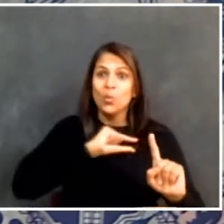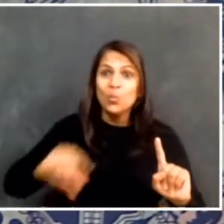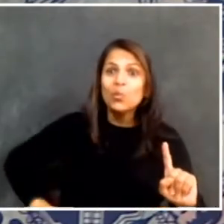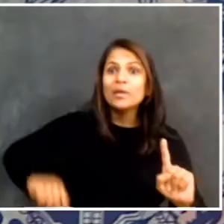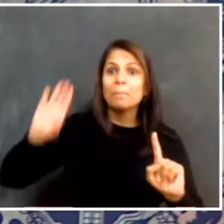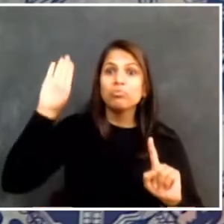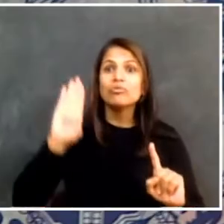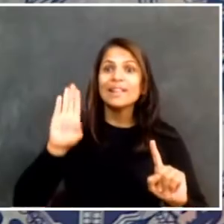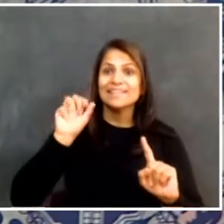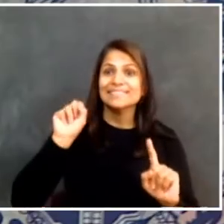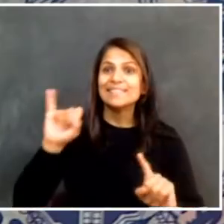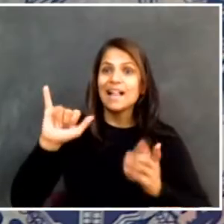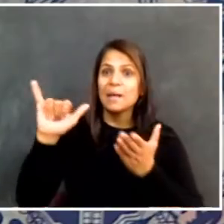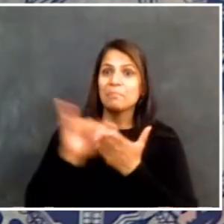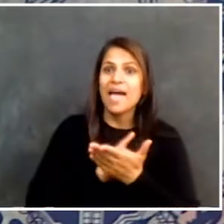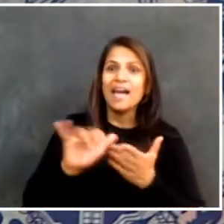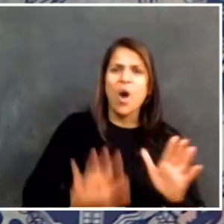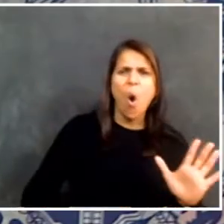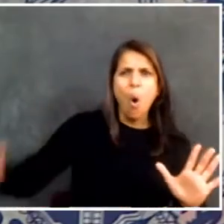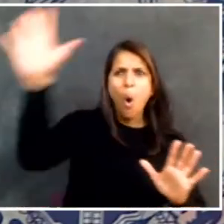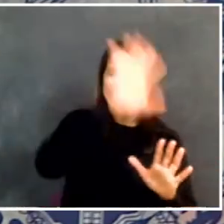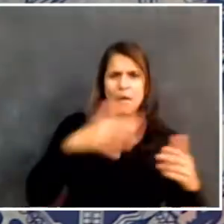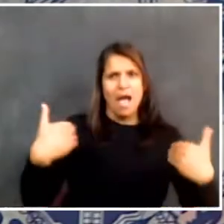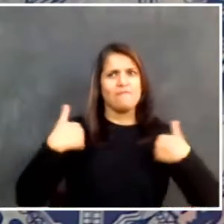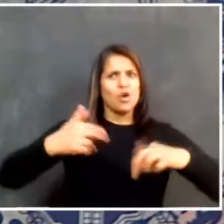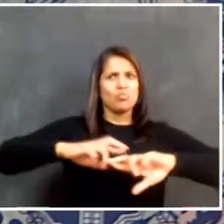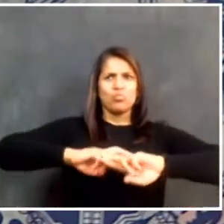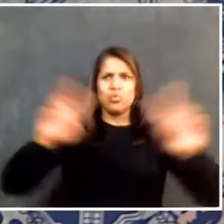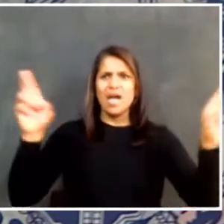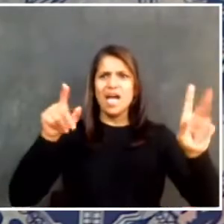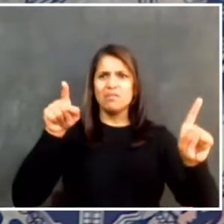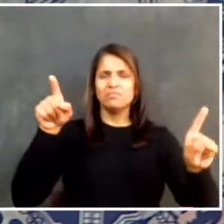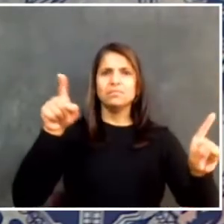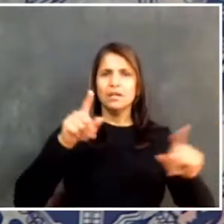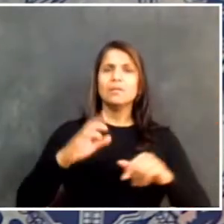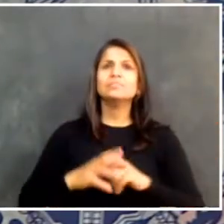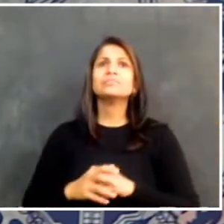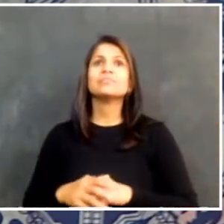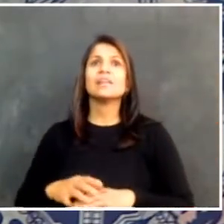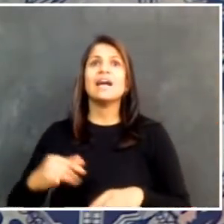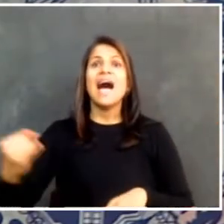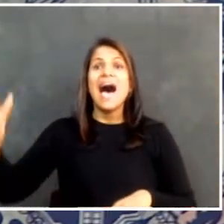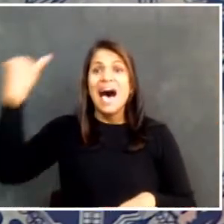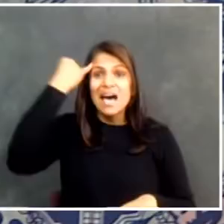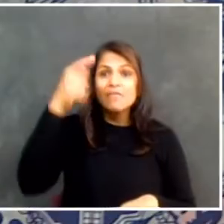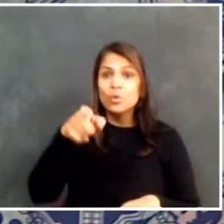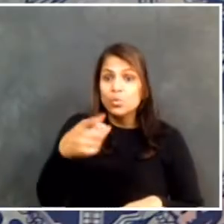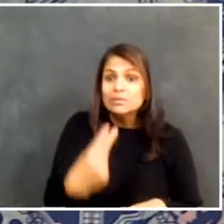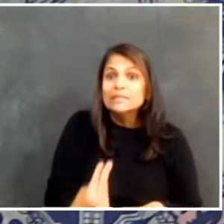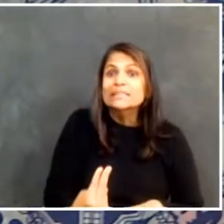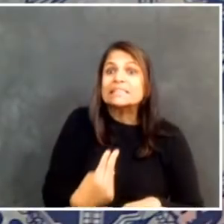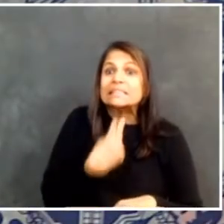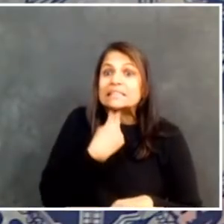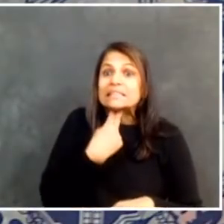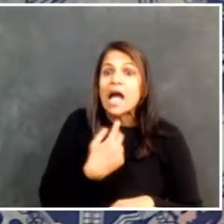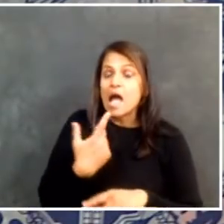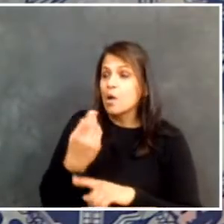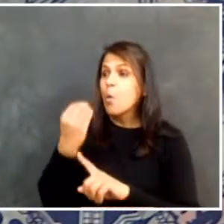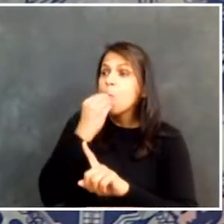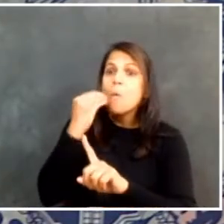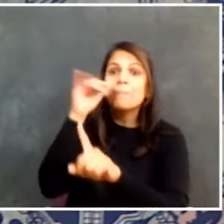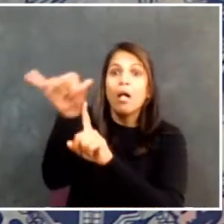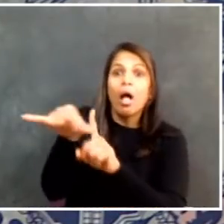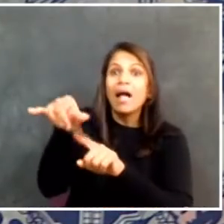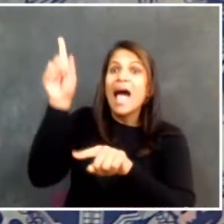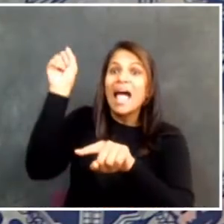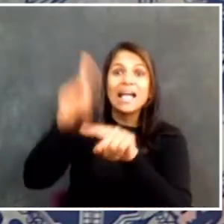food. They should call 311. We're trying to not make it a bureaucratic process. We're not trying not to make it complicated. We're trying to make it